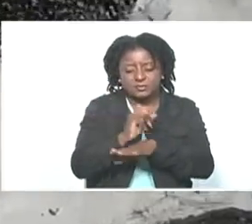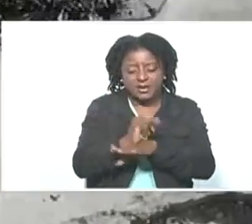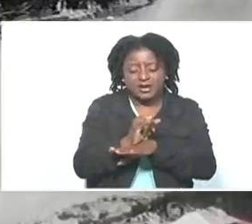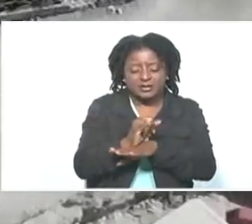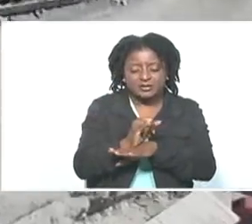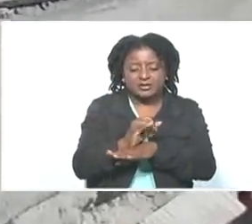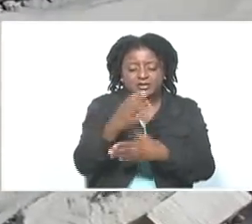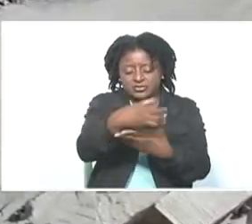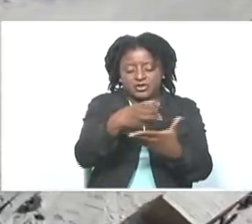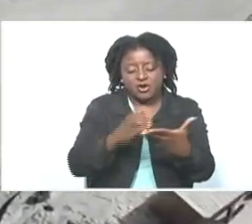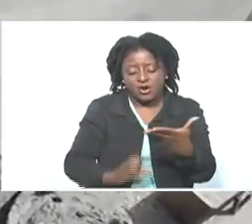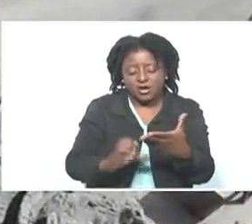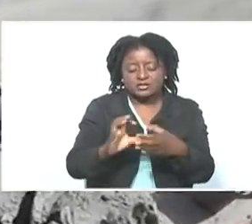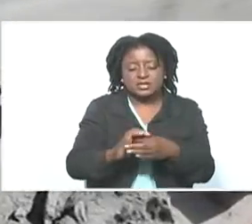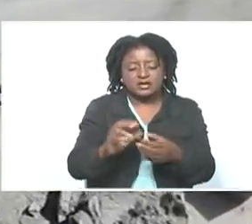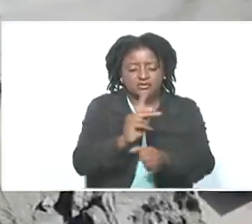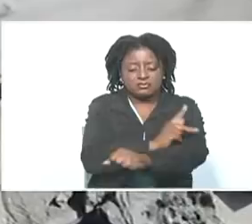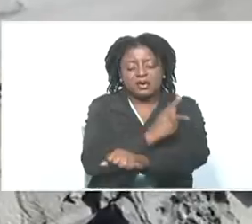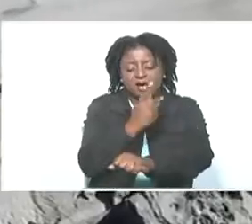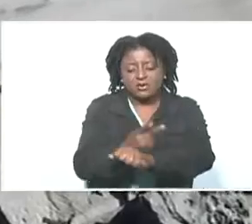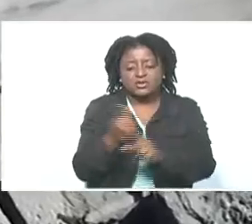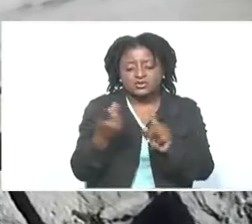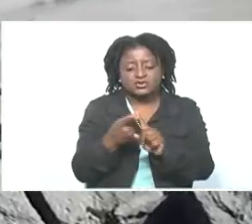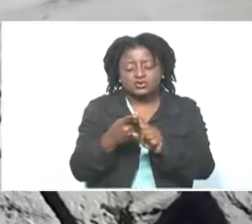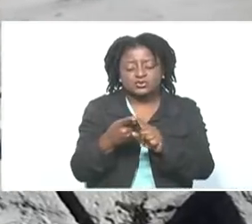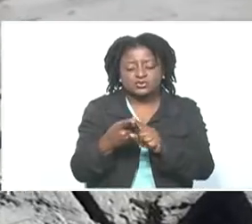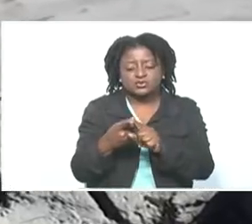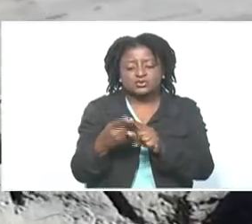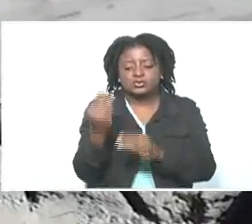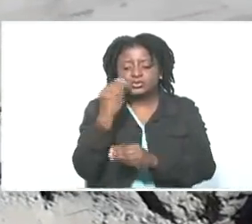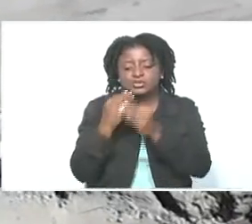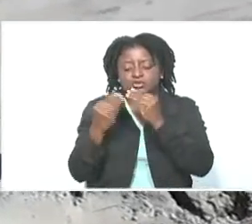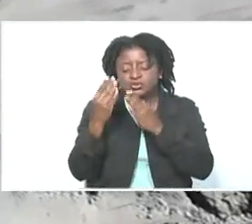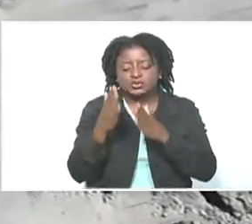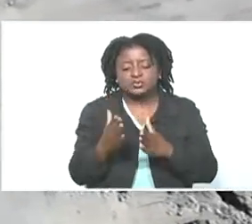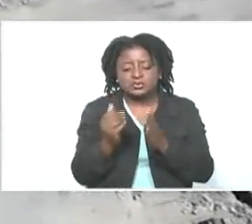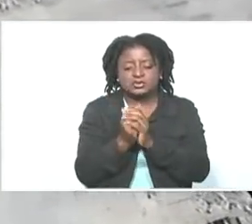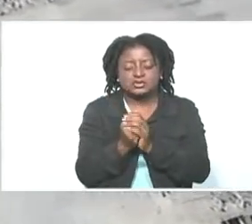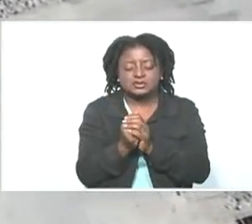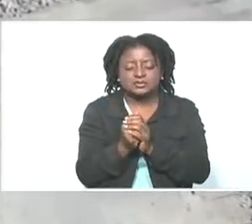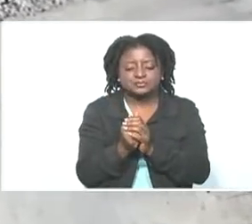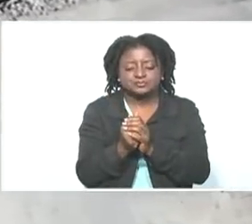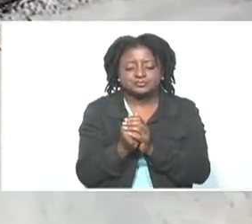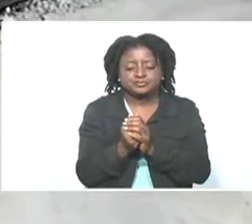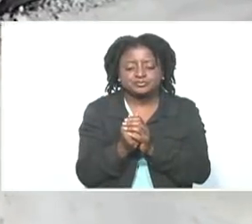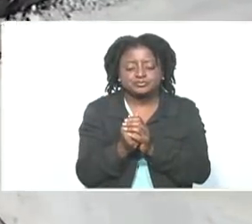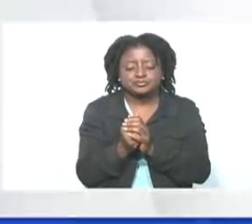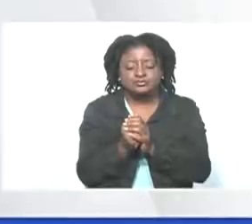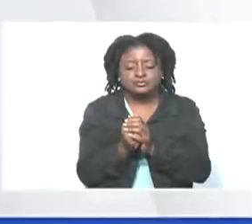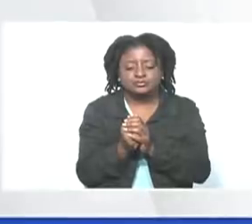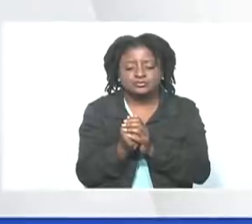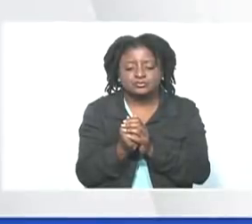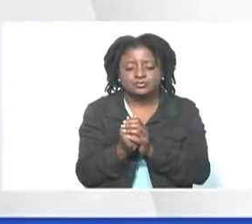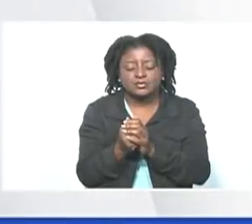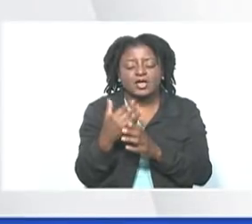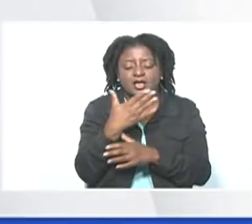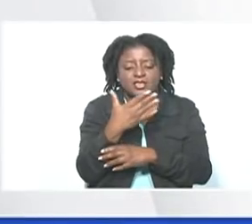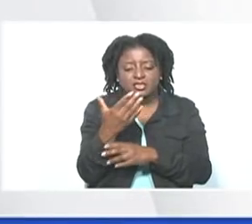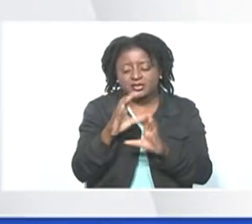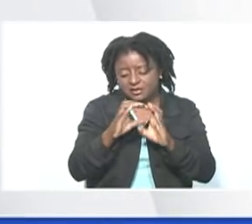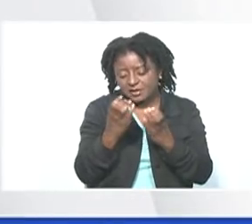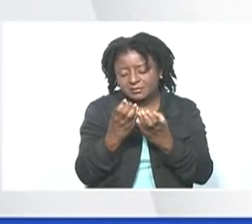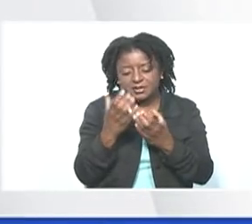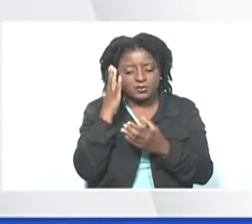consumers. Minister of Public Works, the Honorable Desmond Bannister, commented on the proposal. They're going to do 2 things.